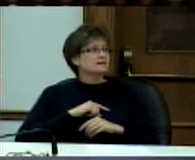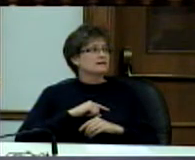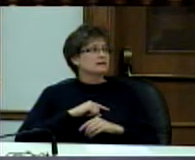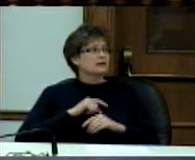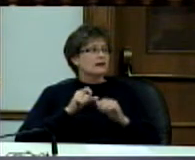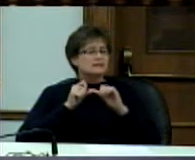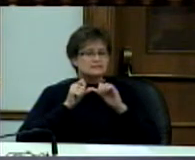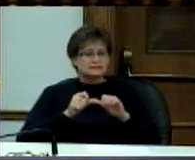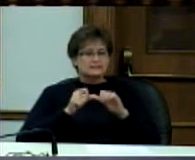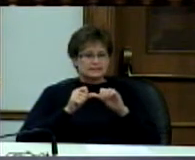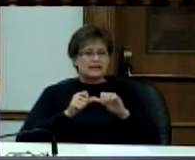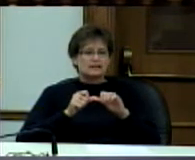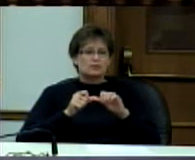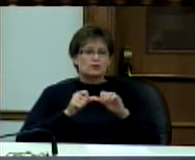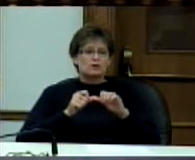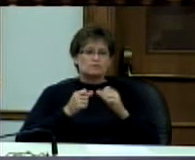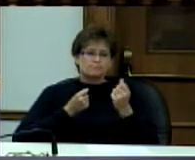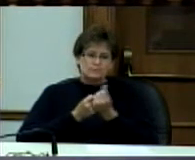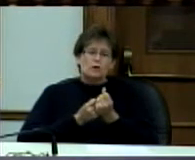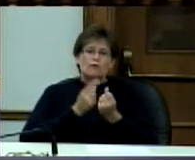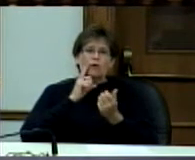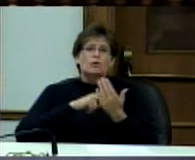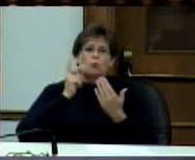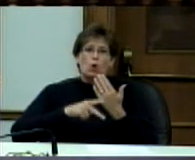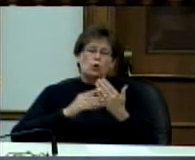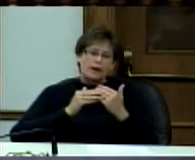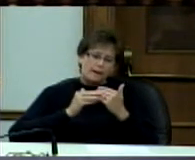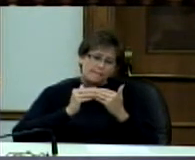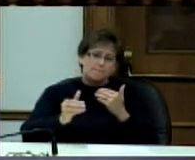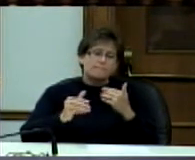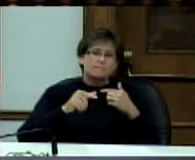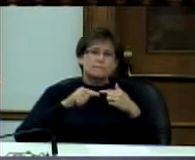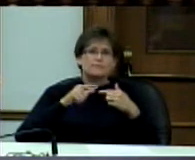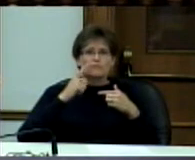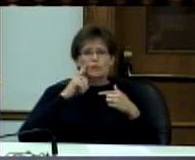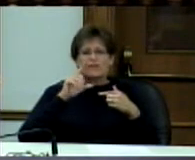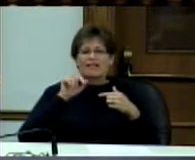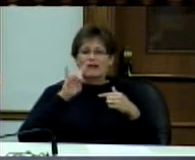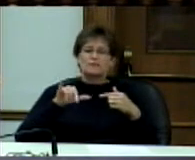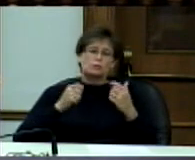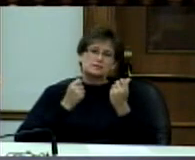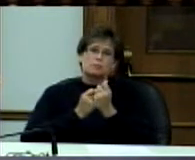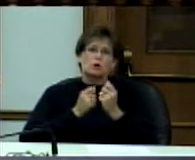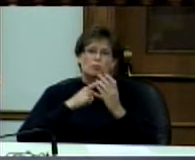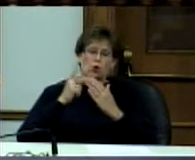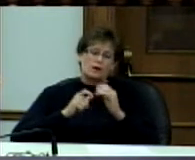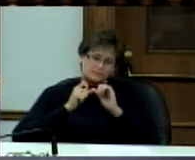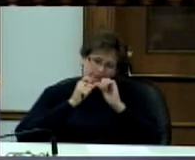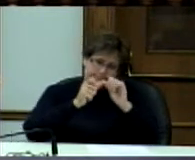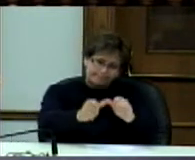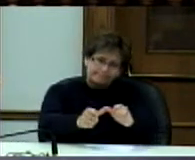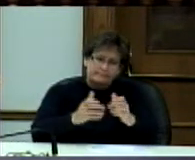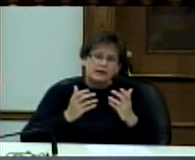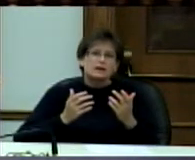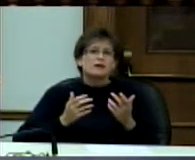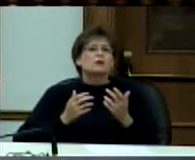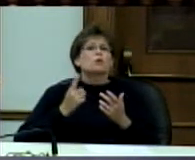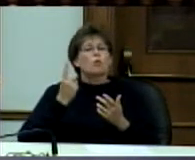sustainable basis for programming over the extent of the levy. one of the